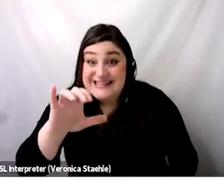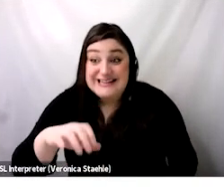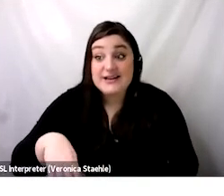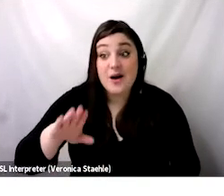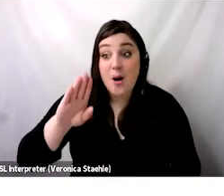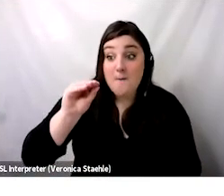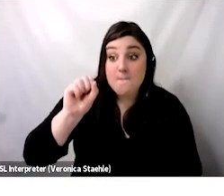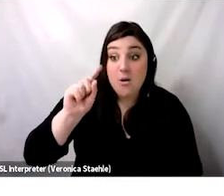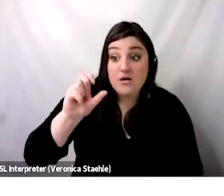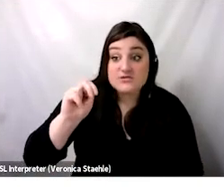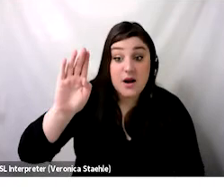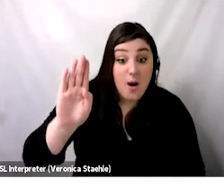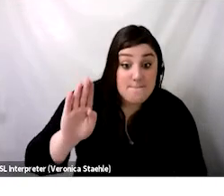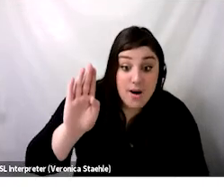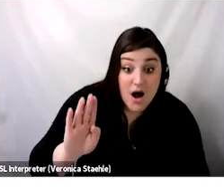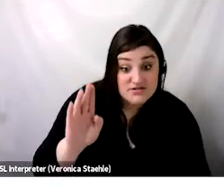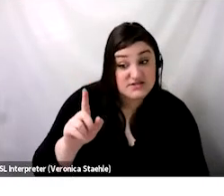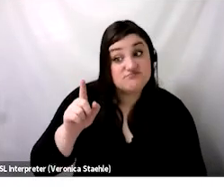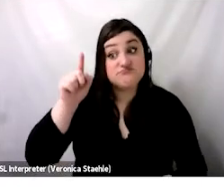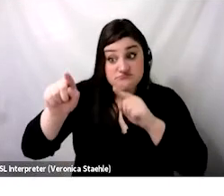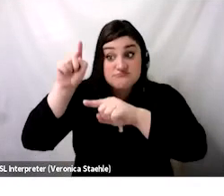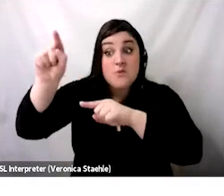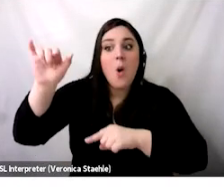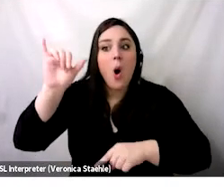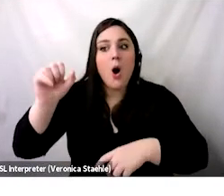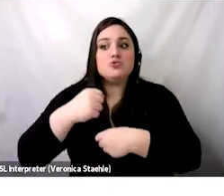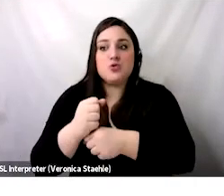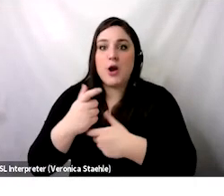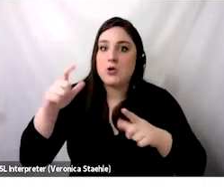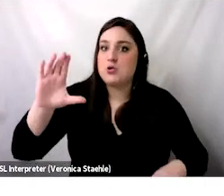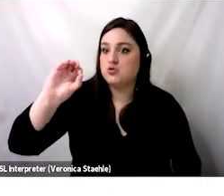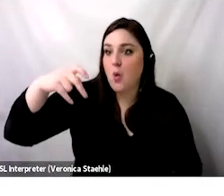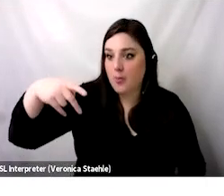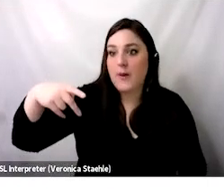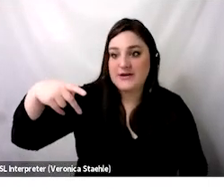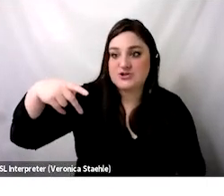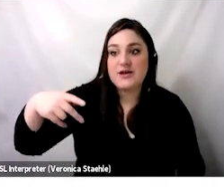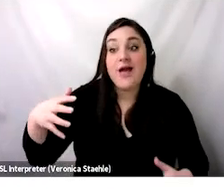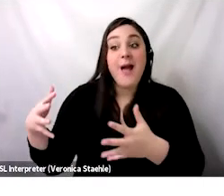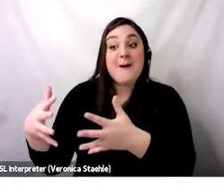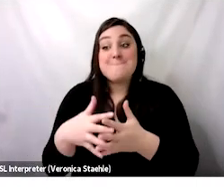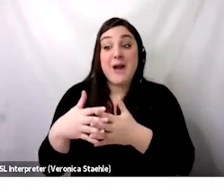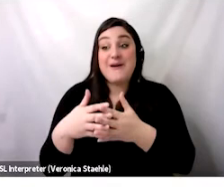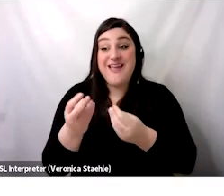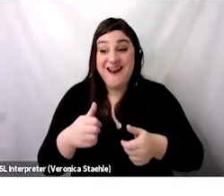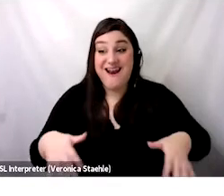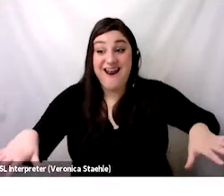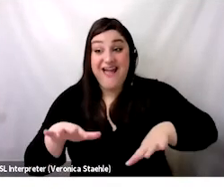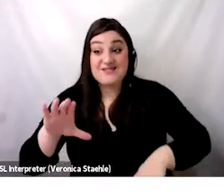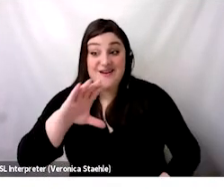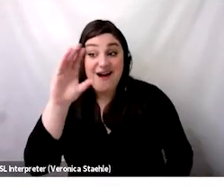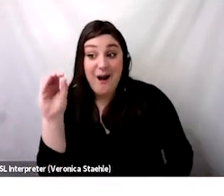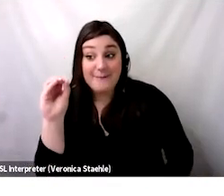nations, forming 2 corporations, the American Land Company and the New York